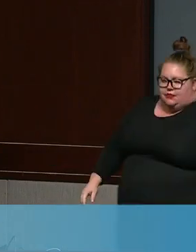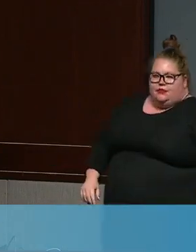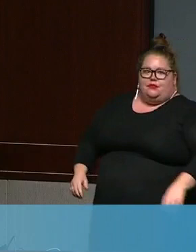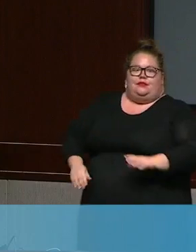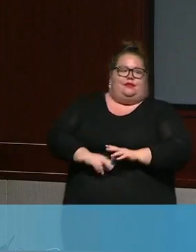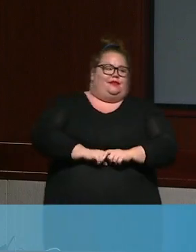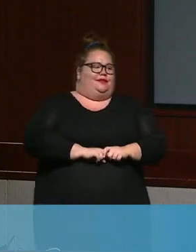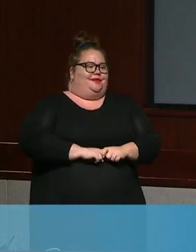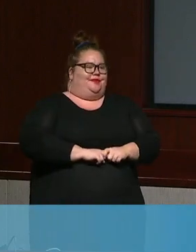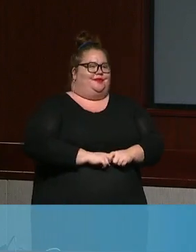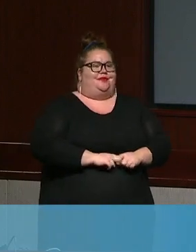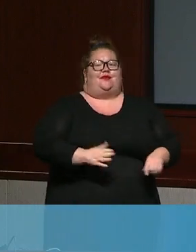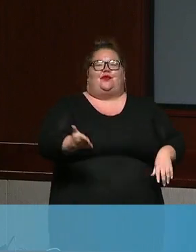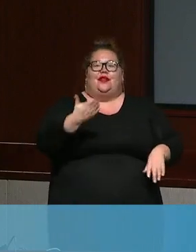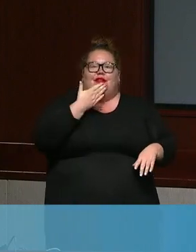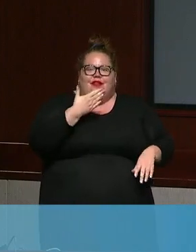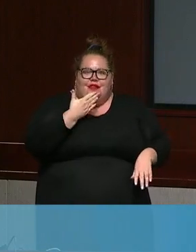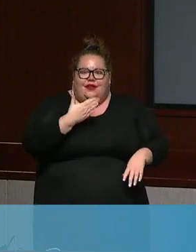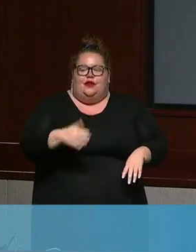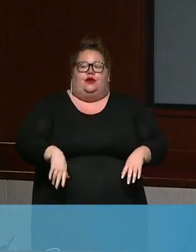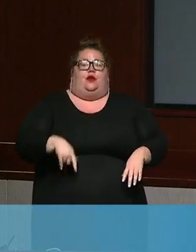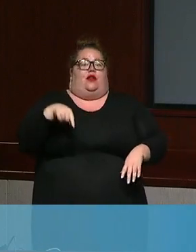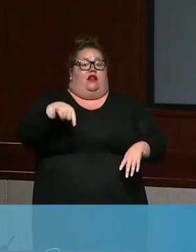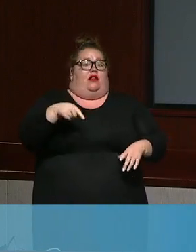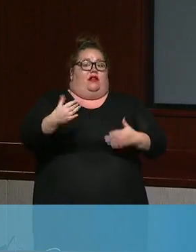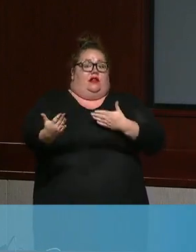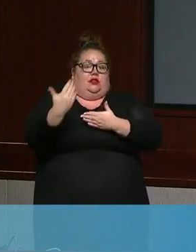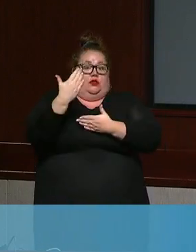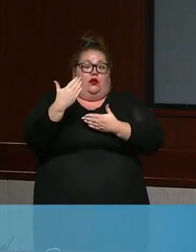Thank you, Megan. This morning we are announcing